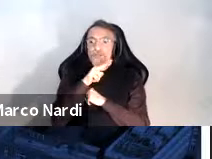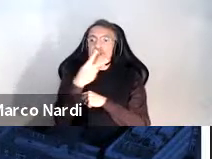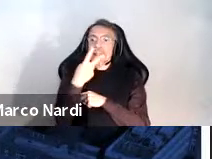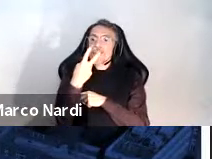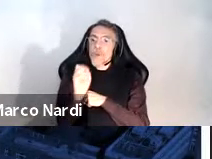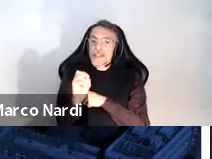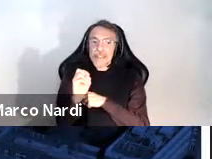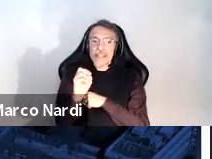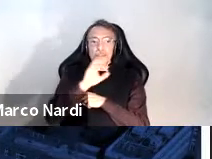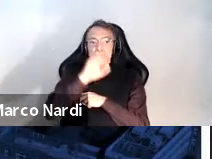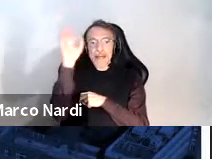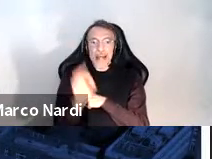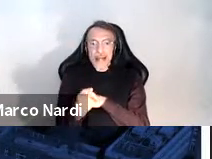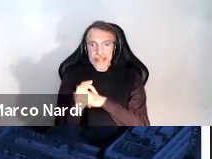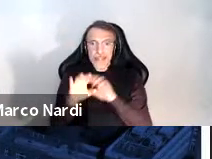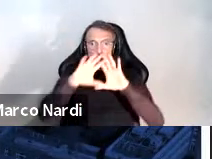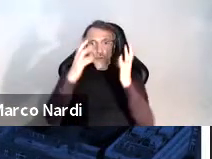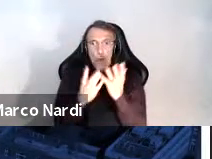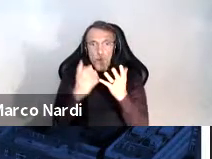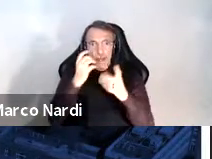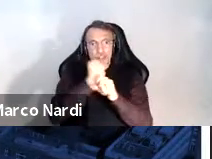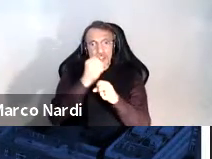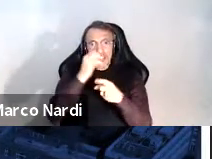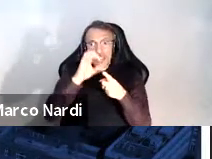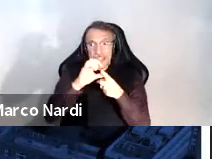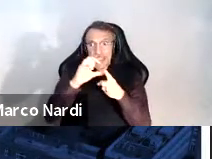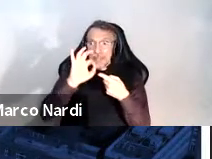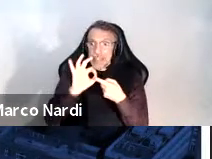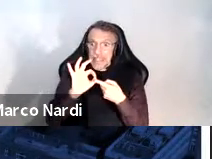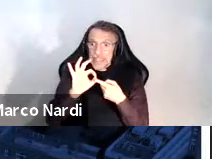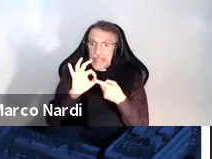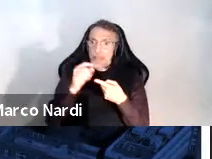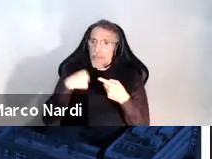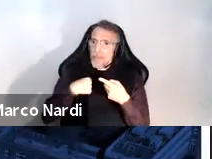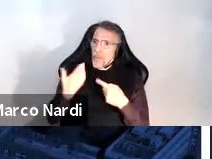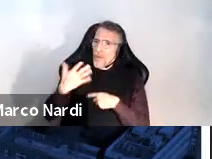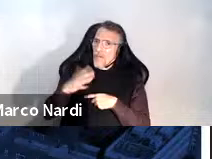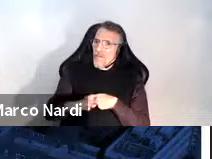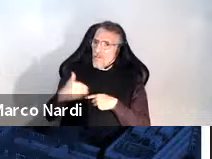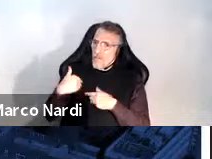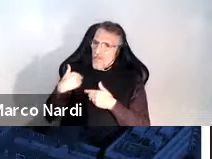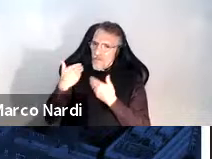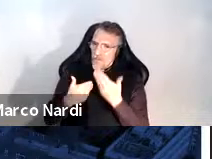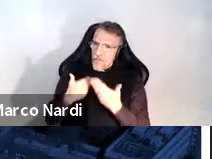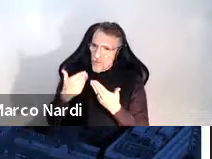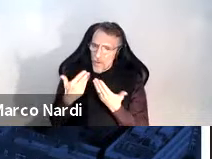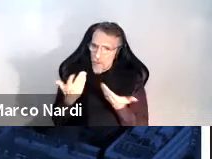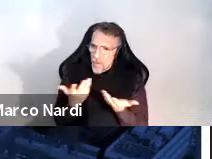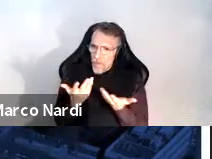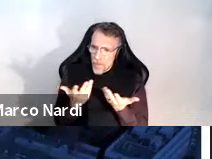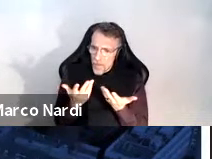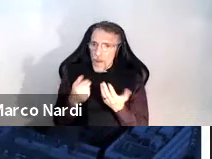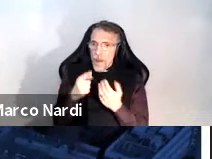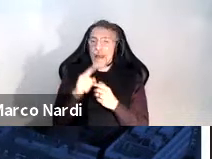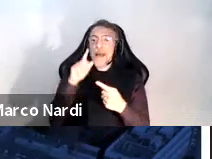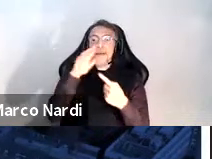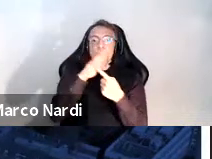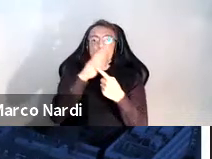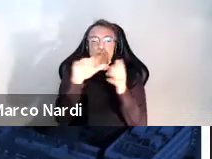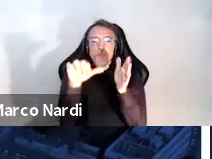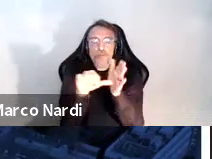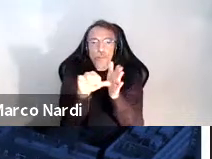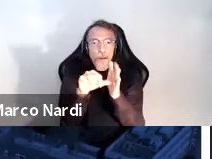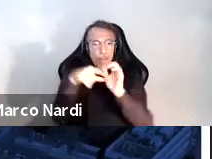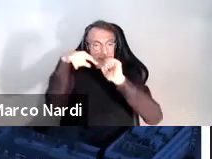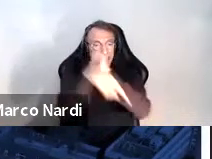320% of global GDP. But where I'm coming from, the most important problem is not the absolute size of